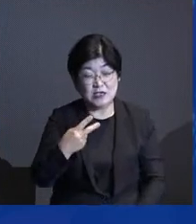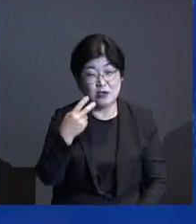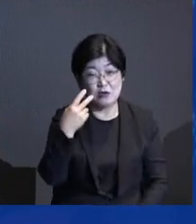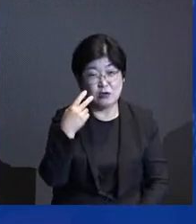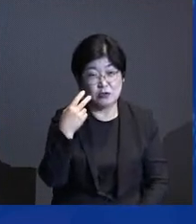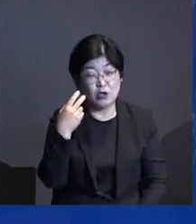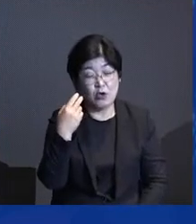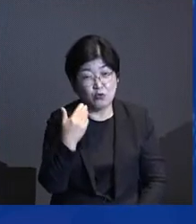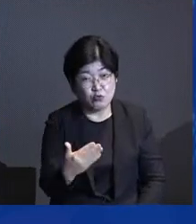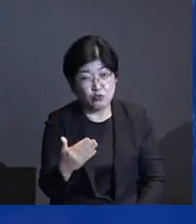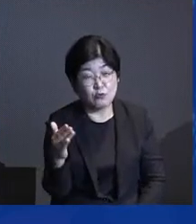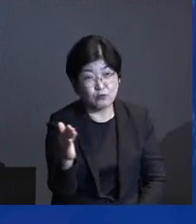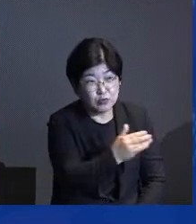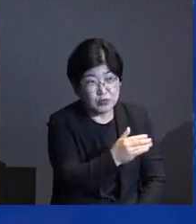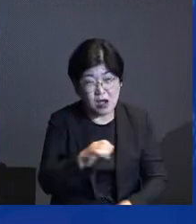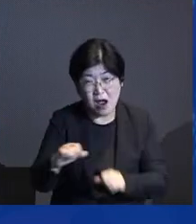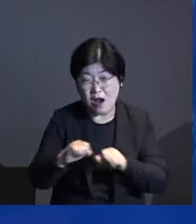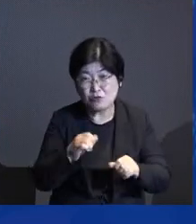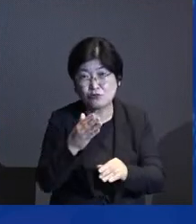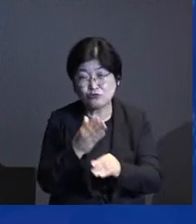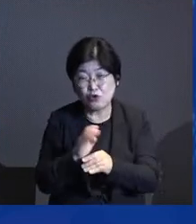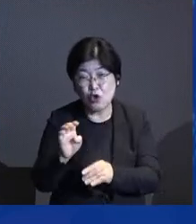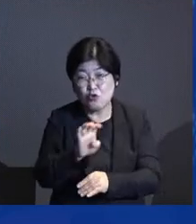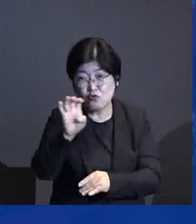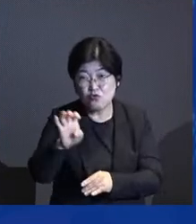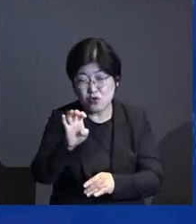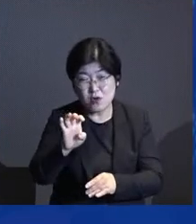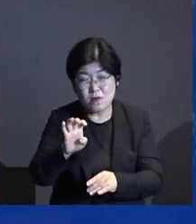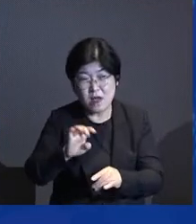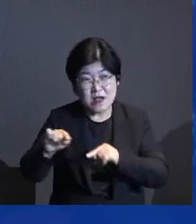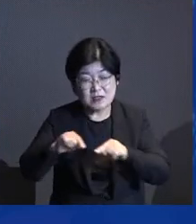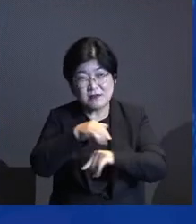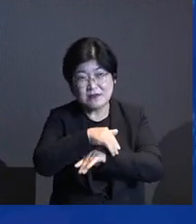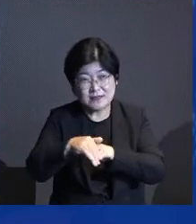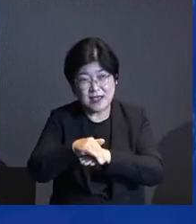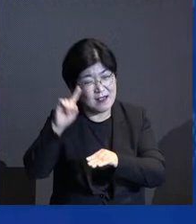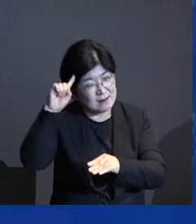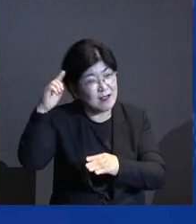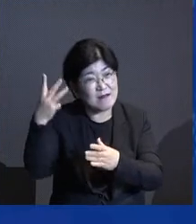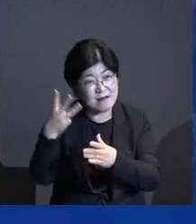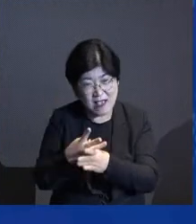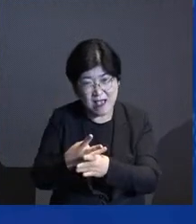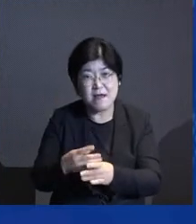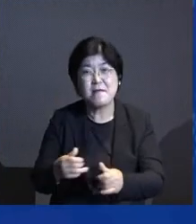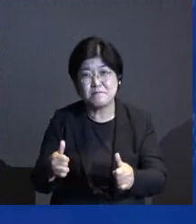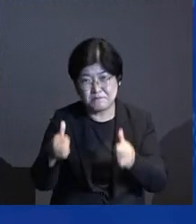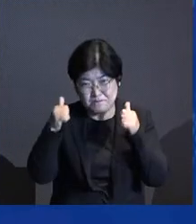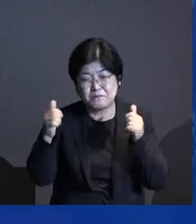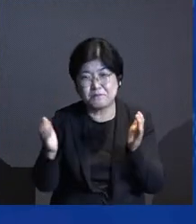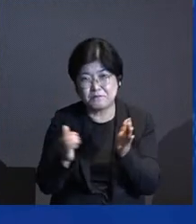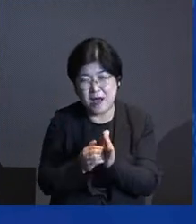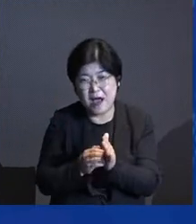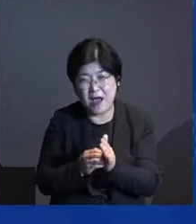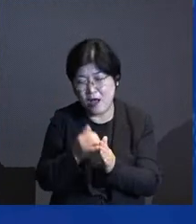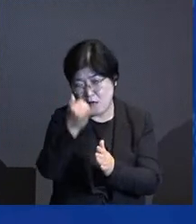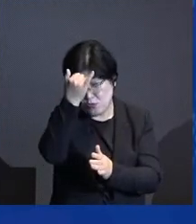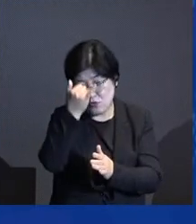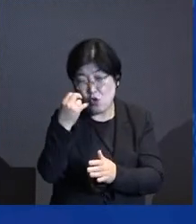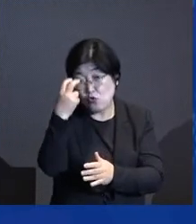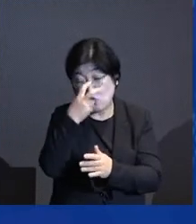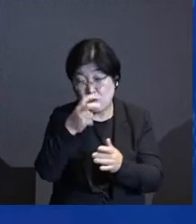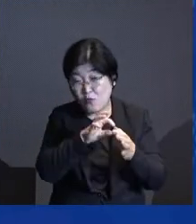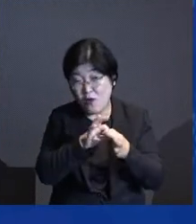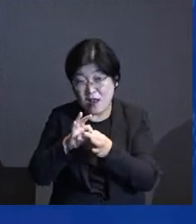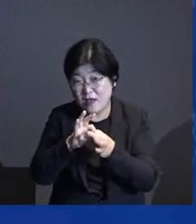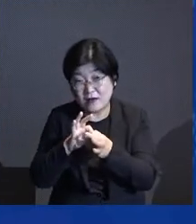master's degree in European policies, an inter-university certificate in ethics and care, and also a certificate